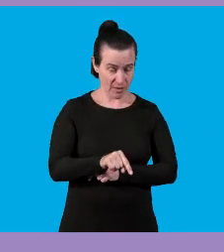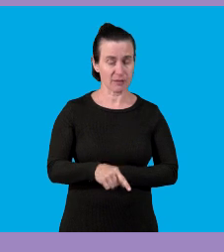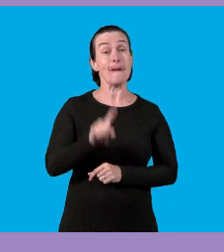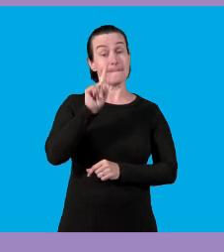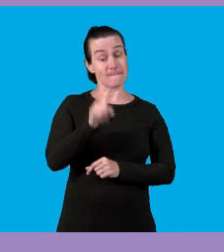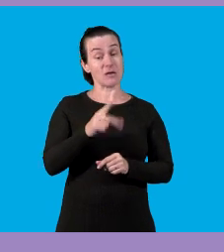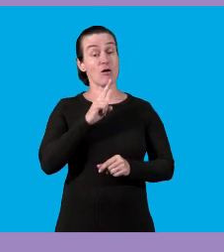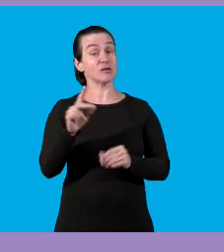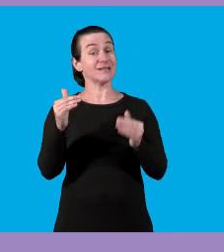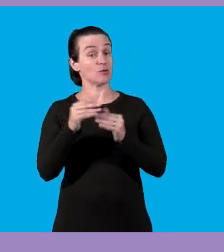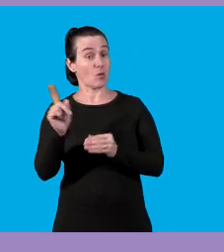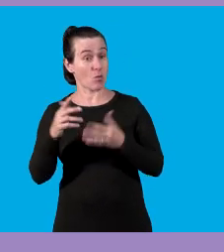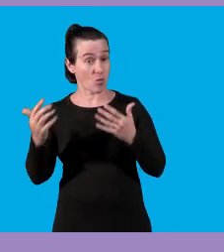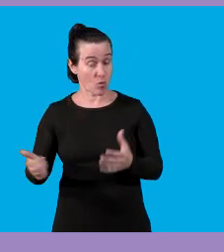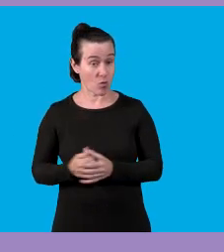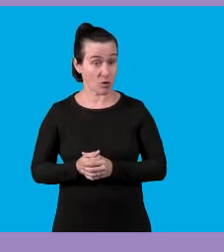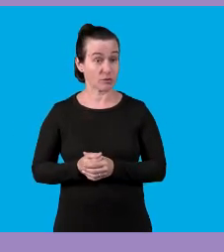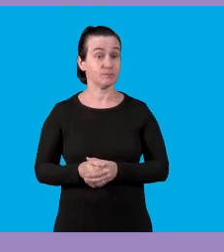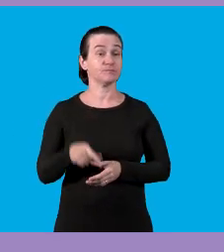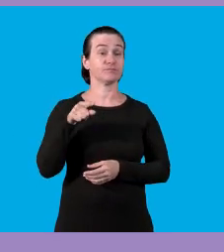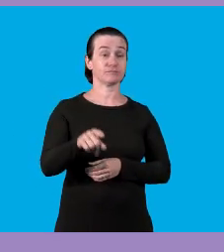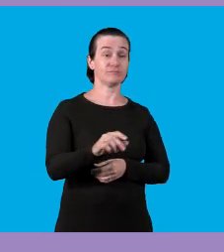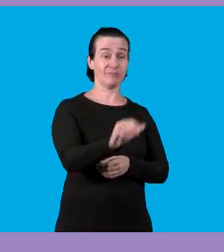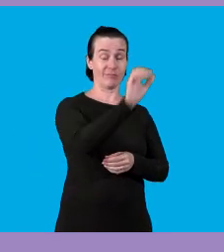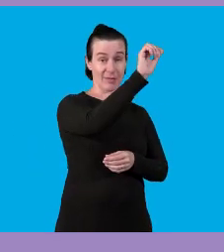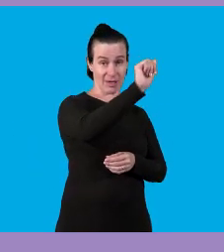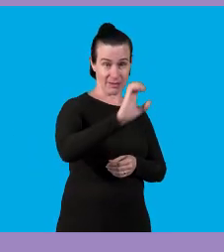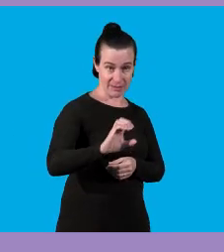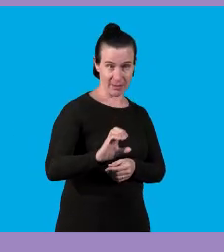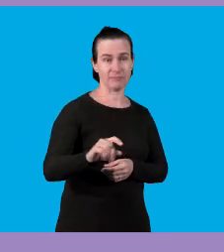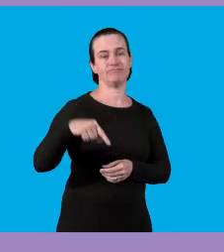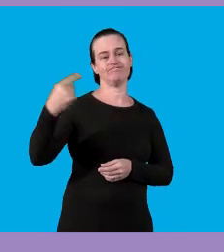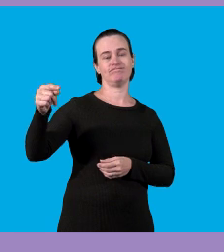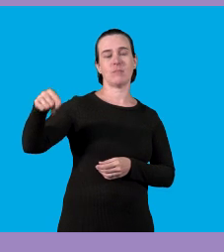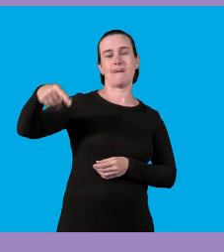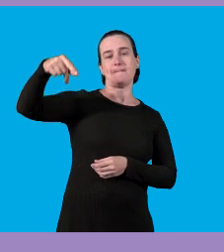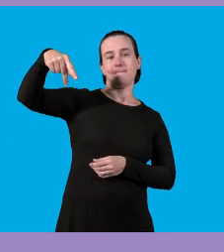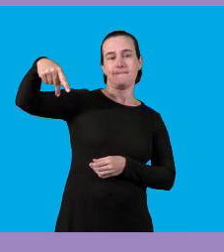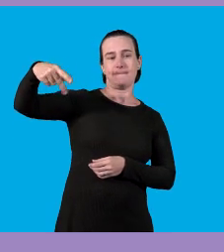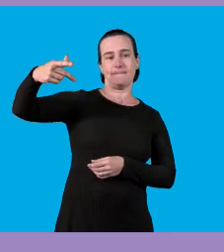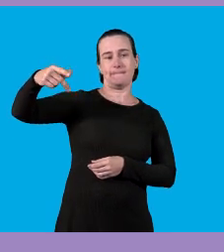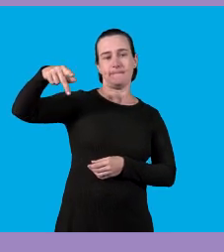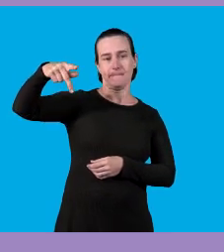side AC on the ABC triangle divided by the side